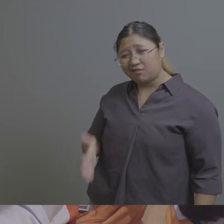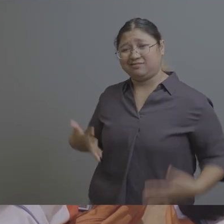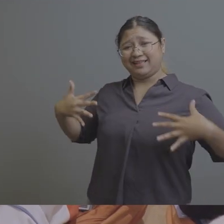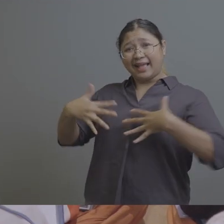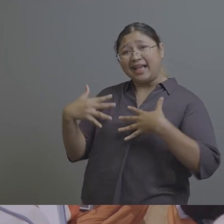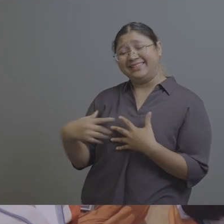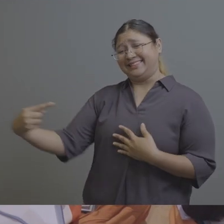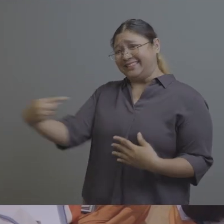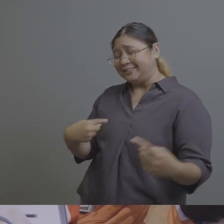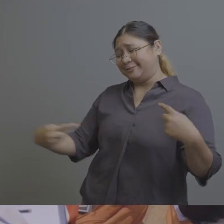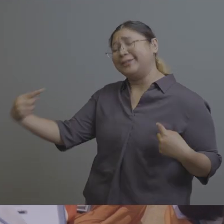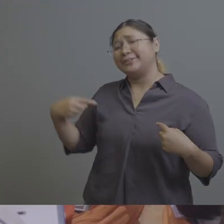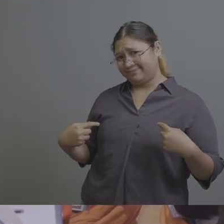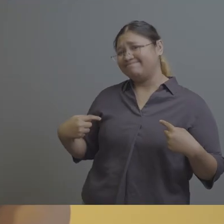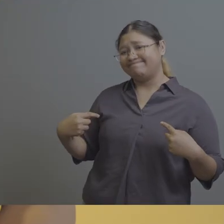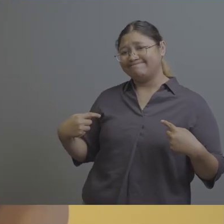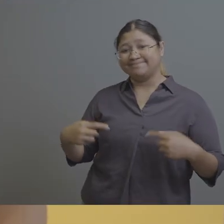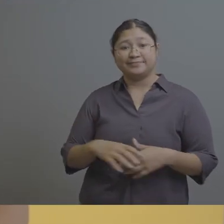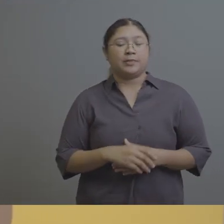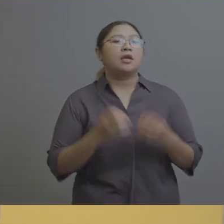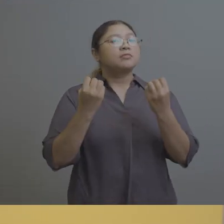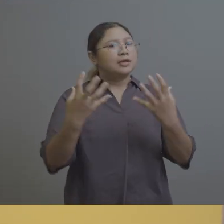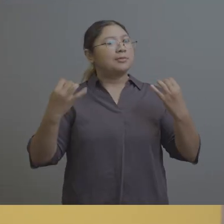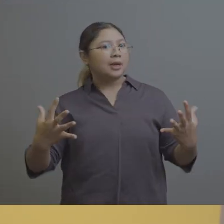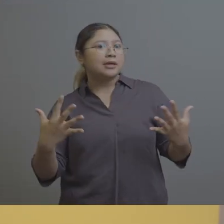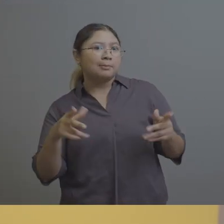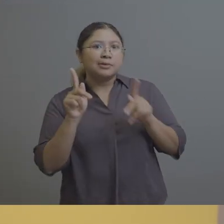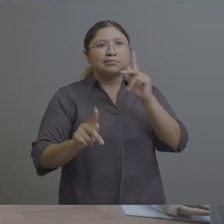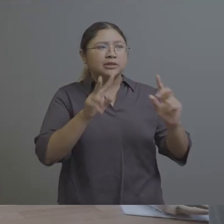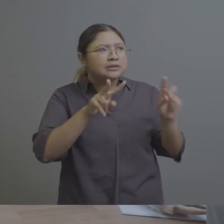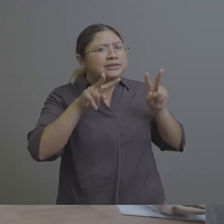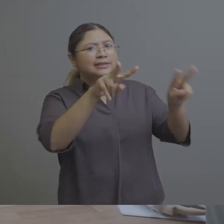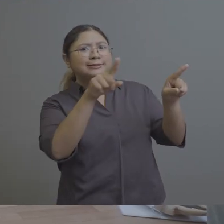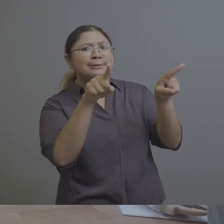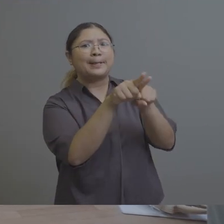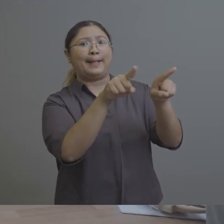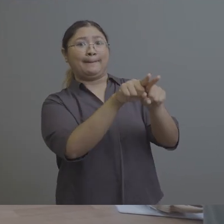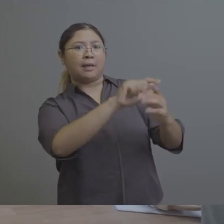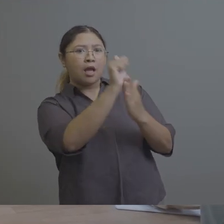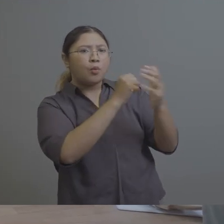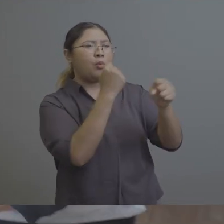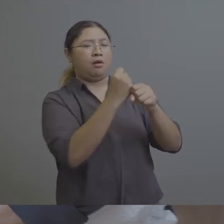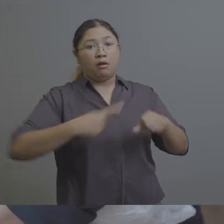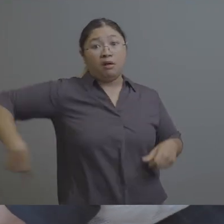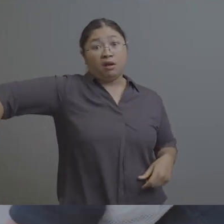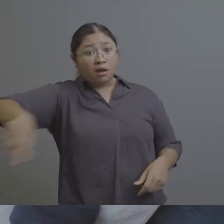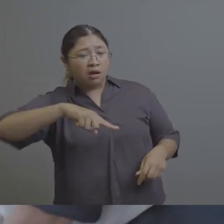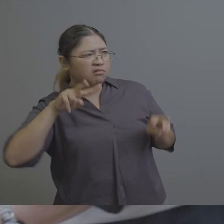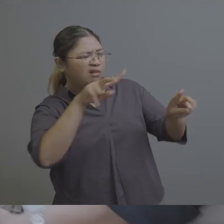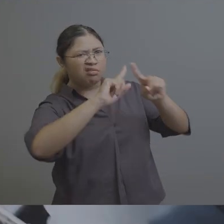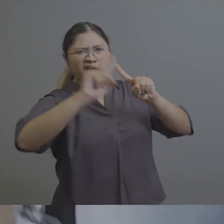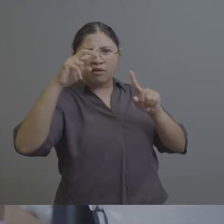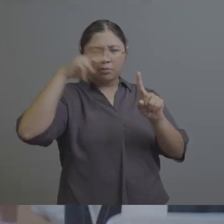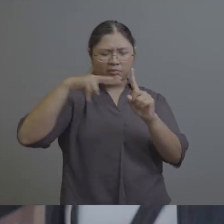You will be afraid and threatened. I've also learned that many people have different perspectives on the artworks. They